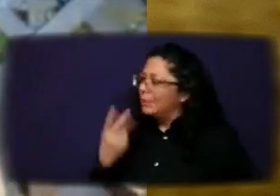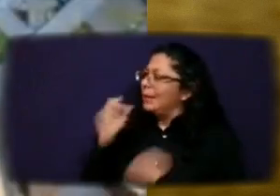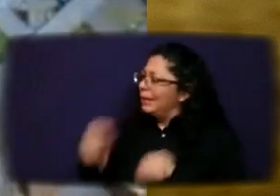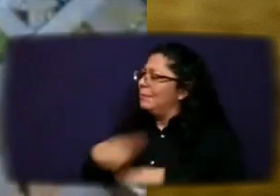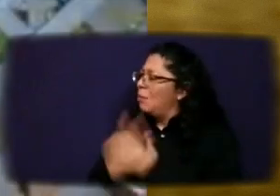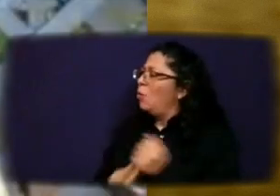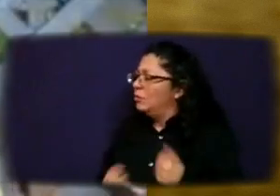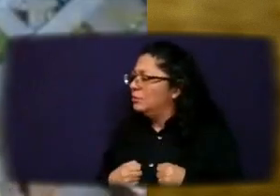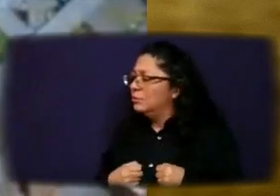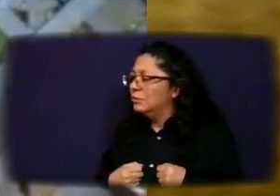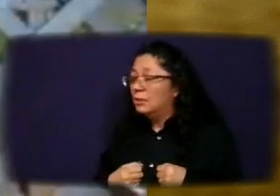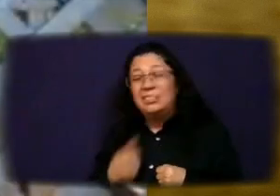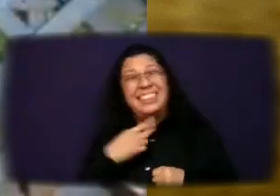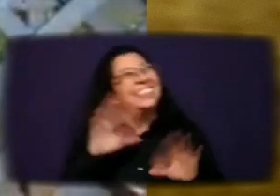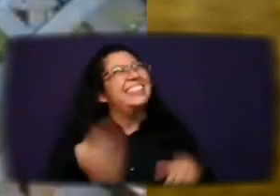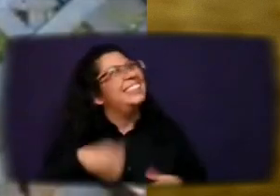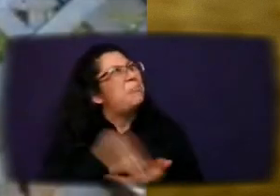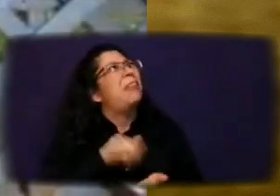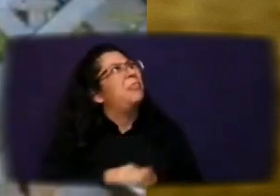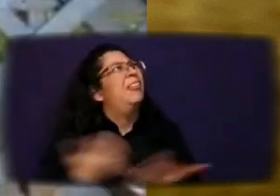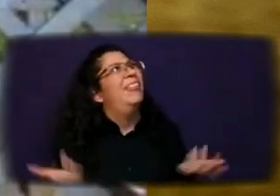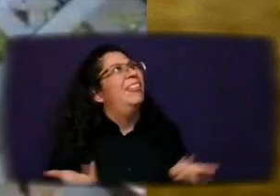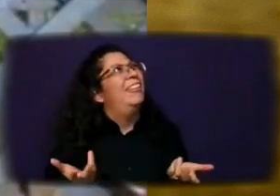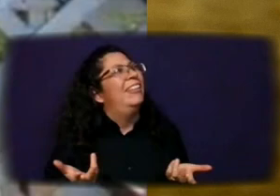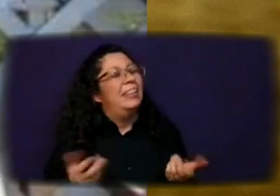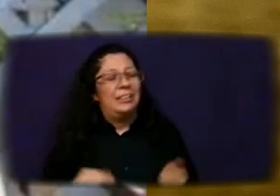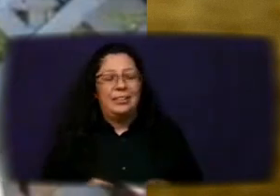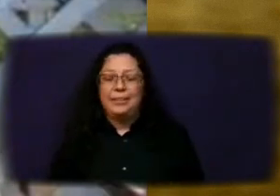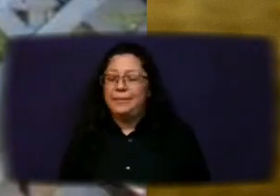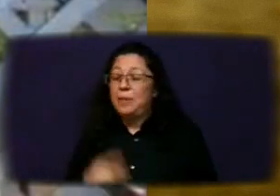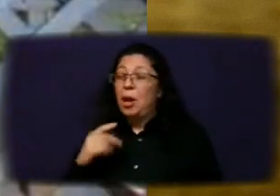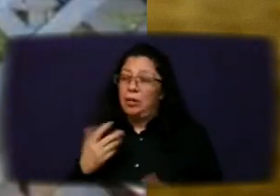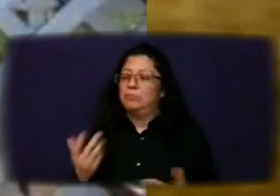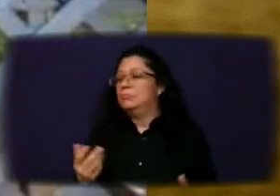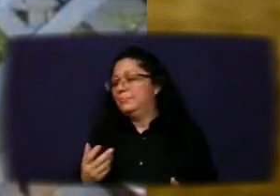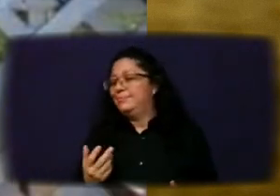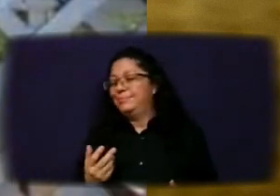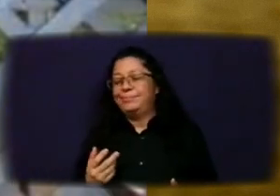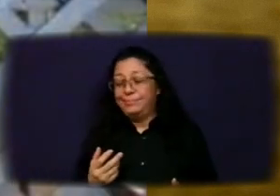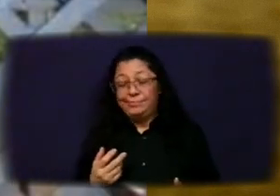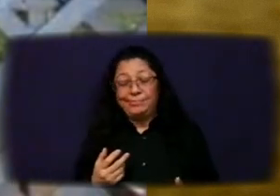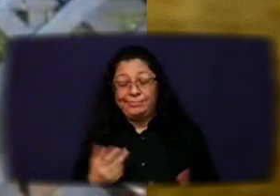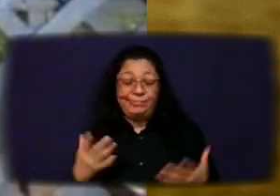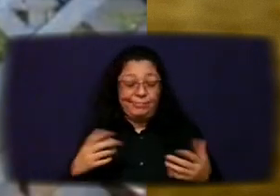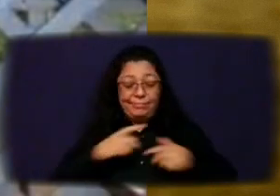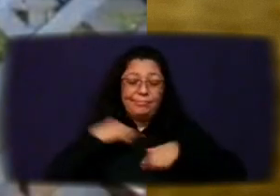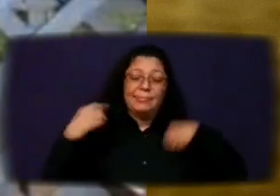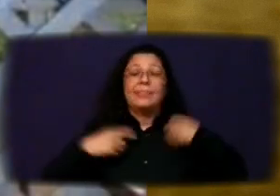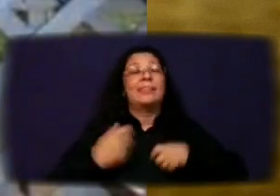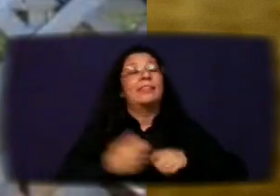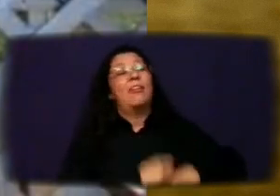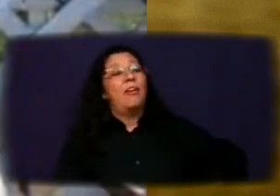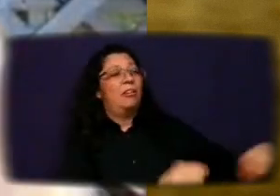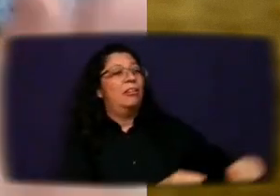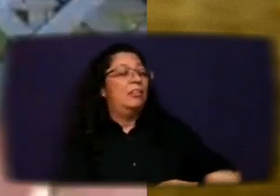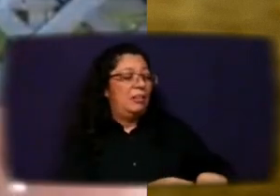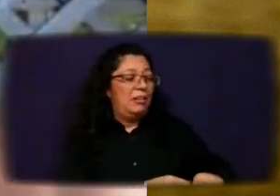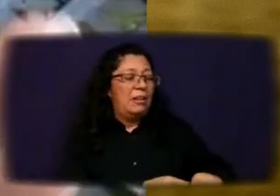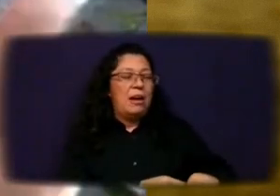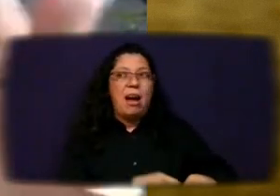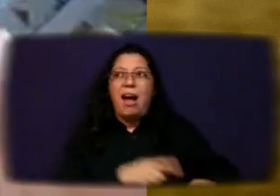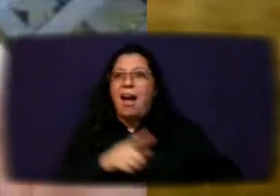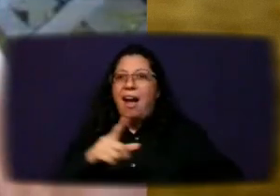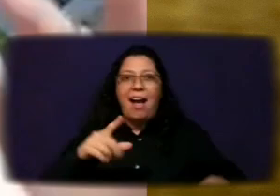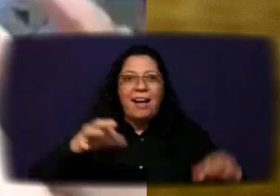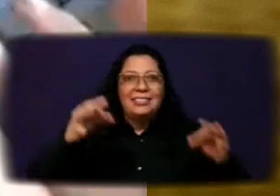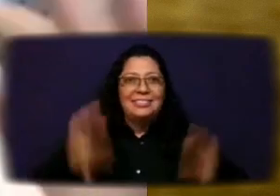that's impossible. And he takes his bandana off and decides that he